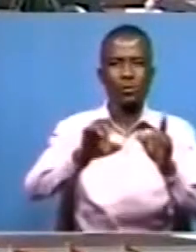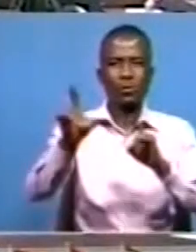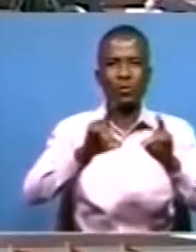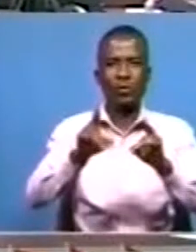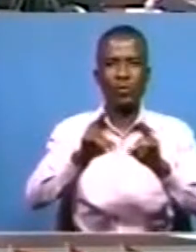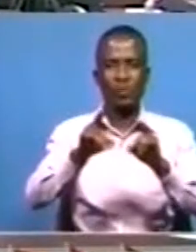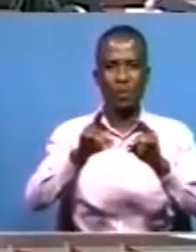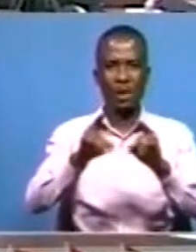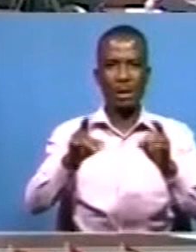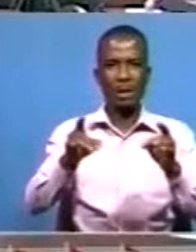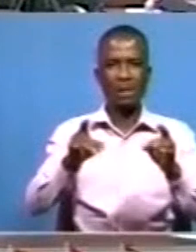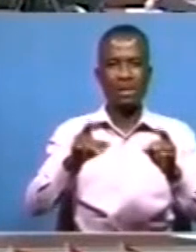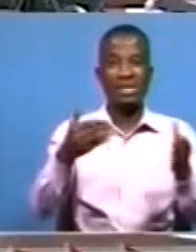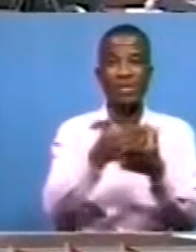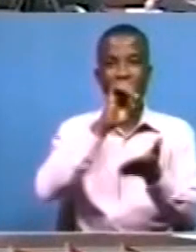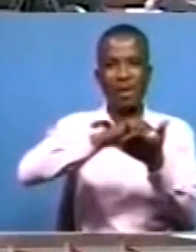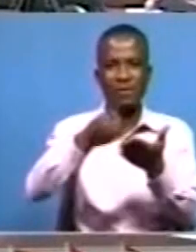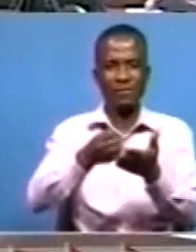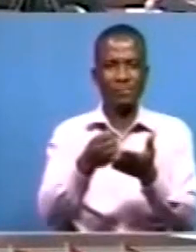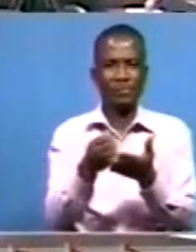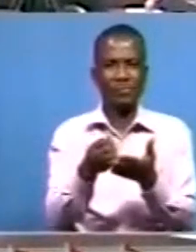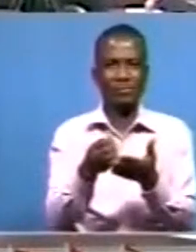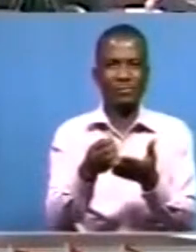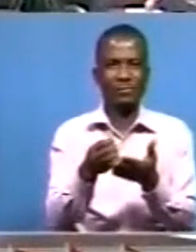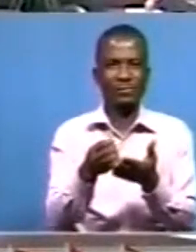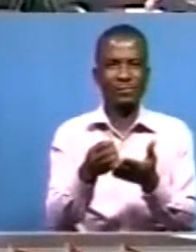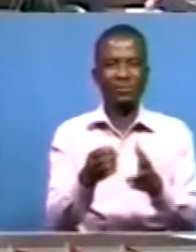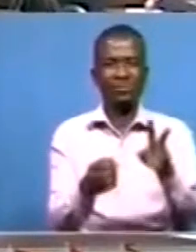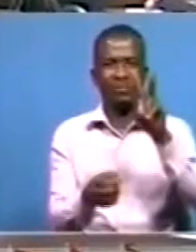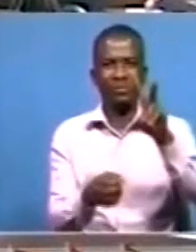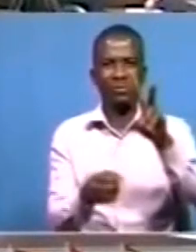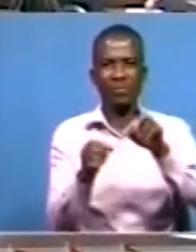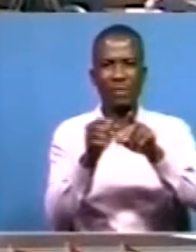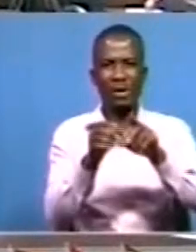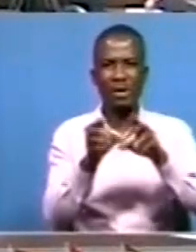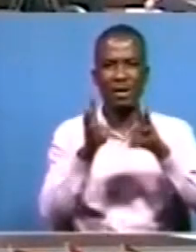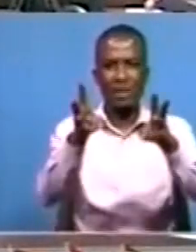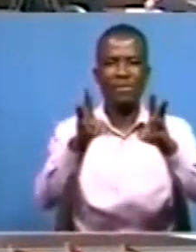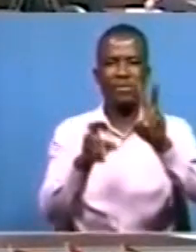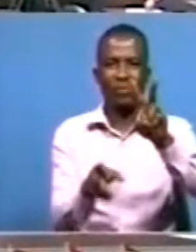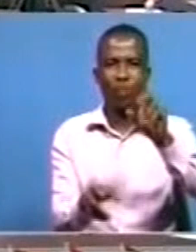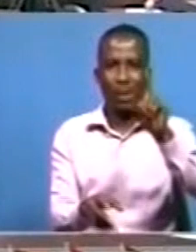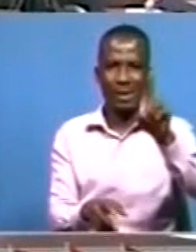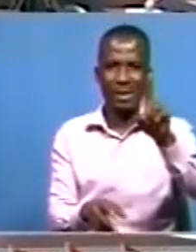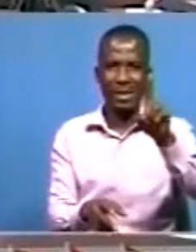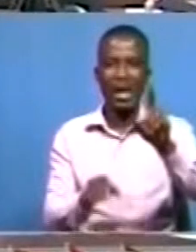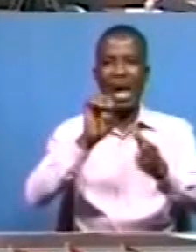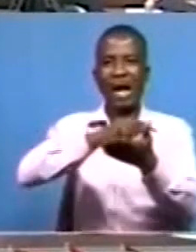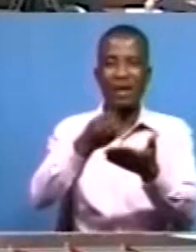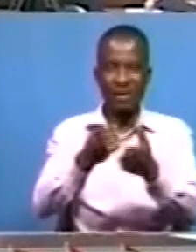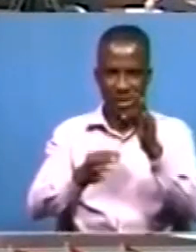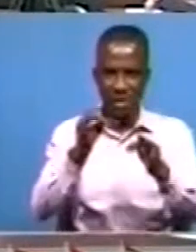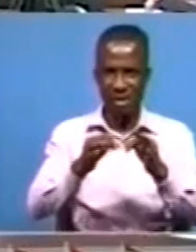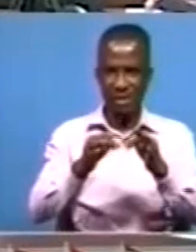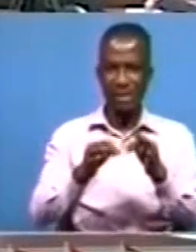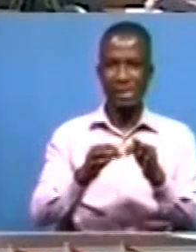for the admission of new evidence. They are in two broad areas as follows. 1, would the evidence, if it